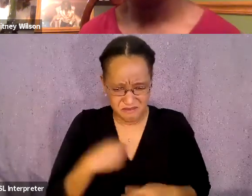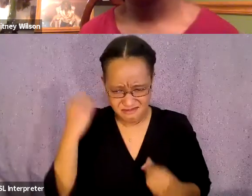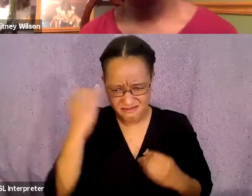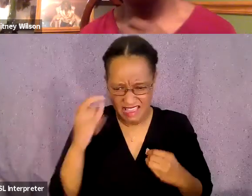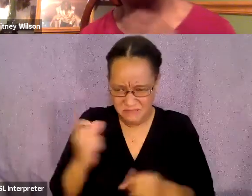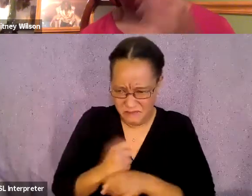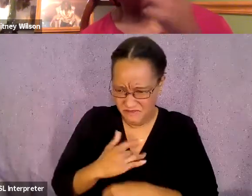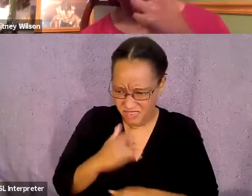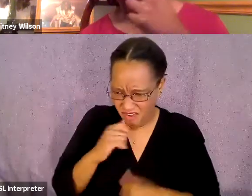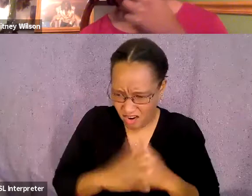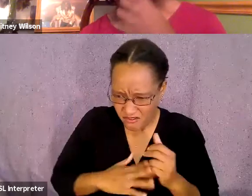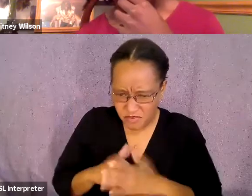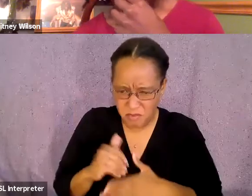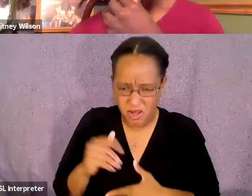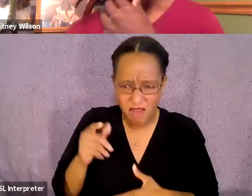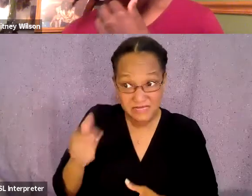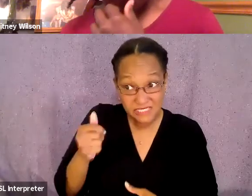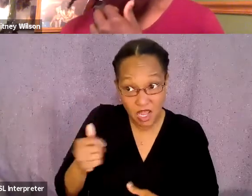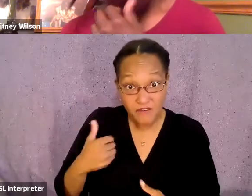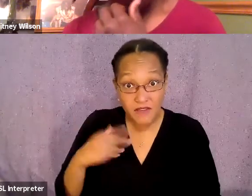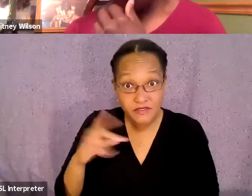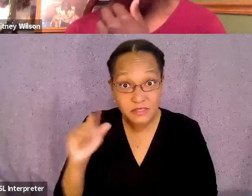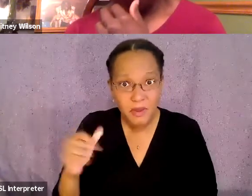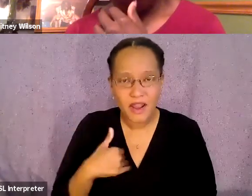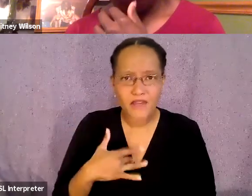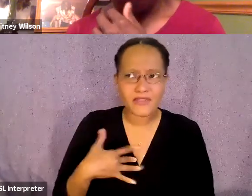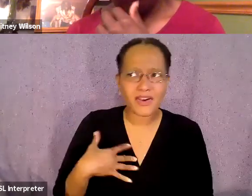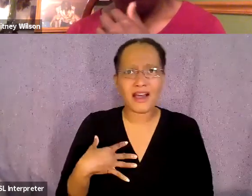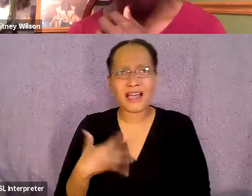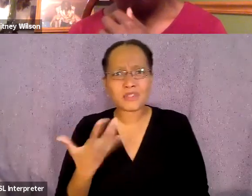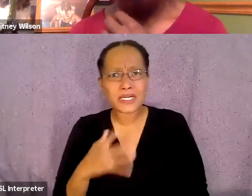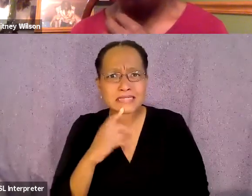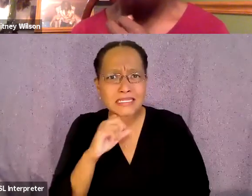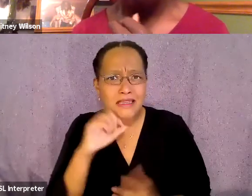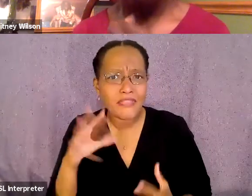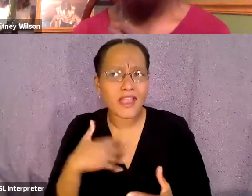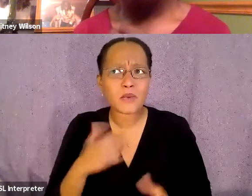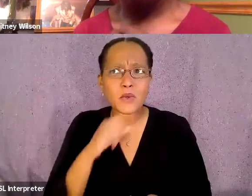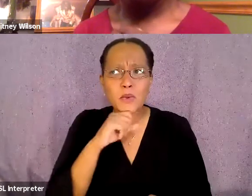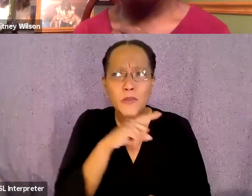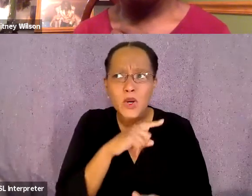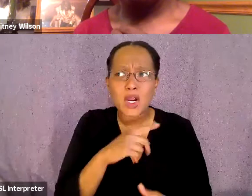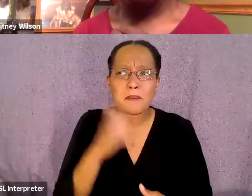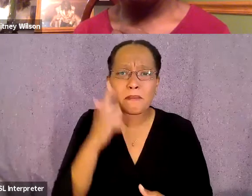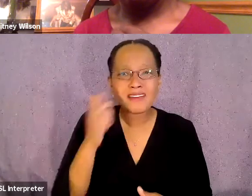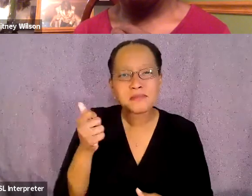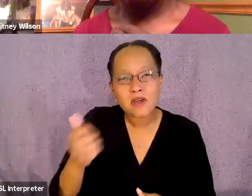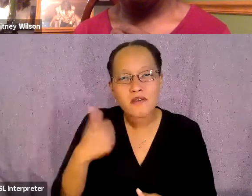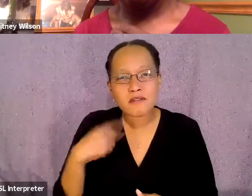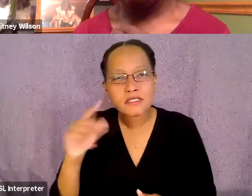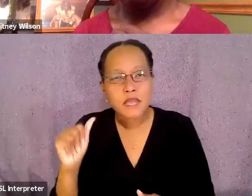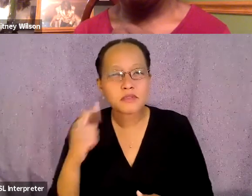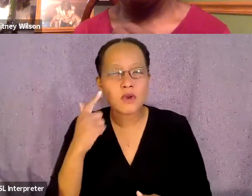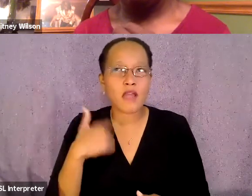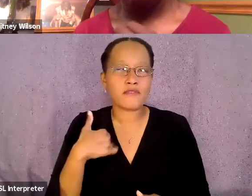disabled man, I didn't want to say anything. I was like, you know, he's disabled. And so like, let me not say anything.